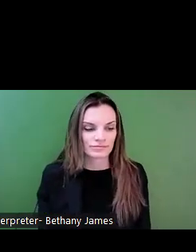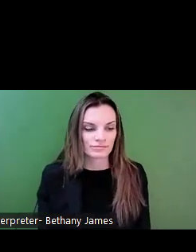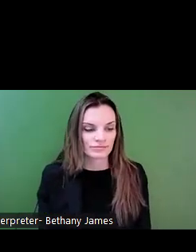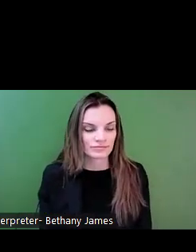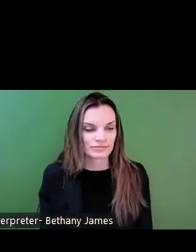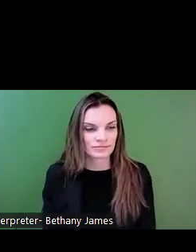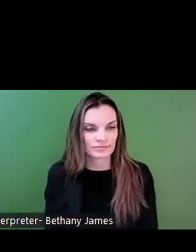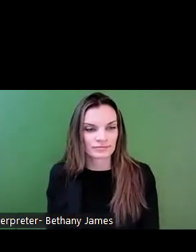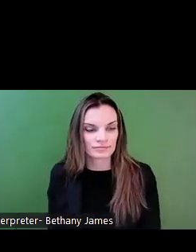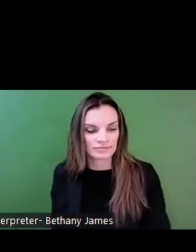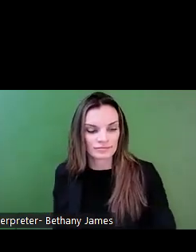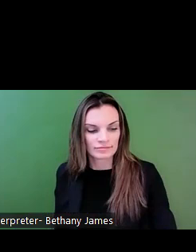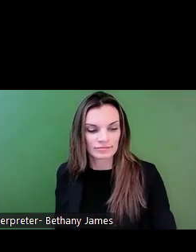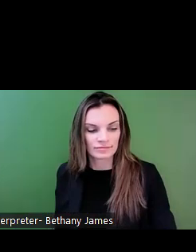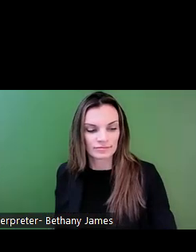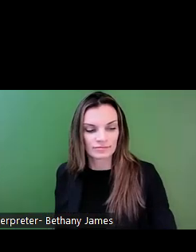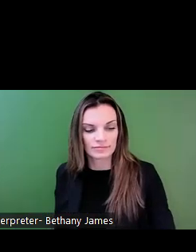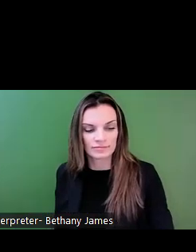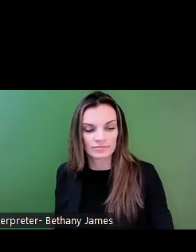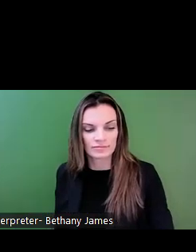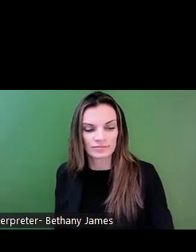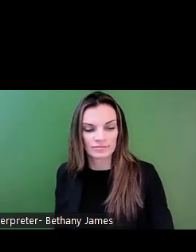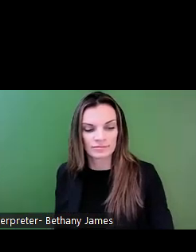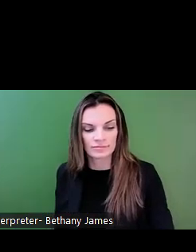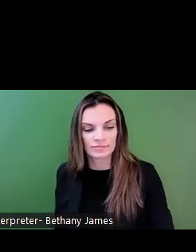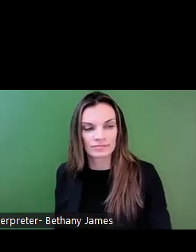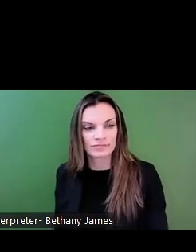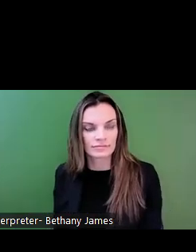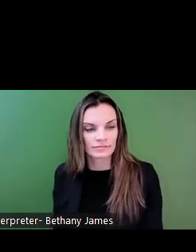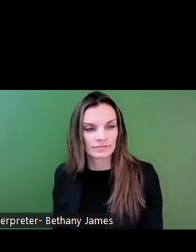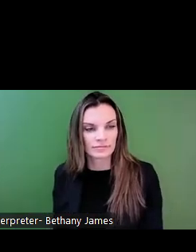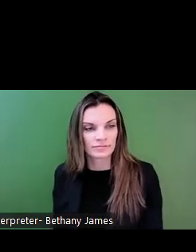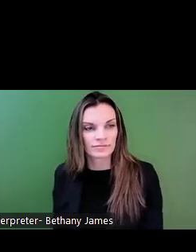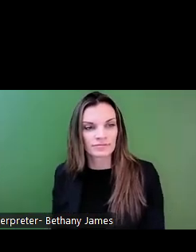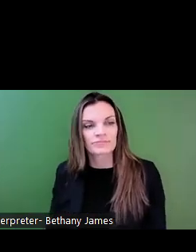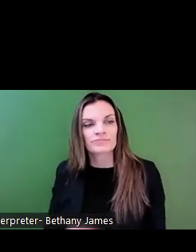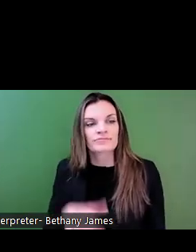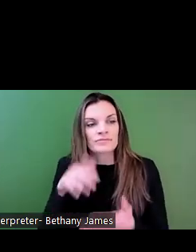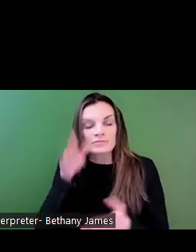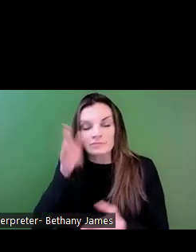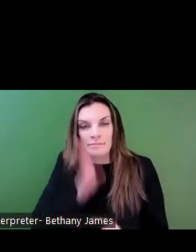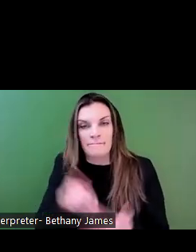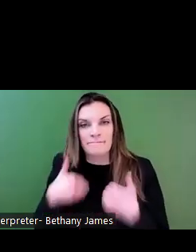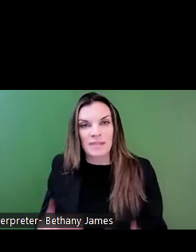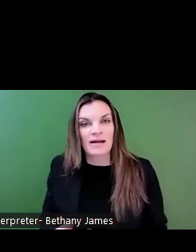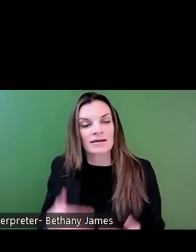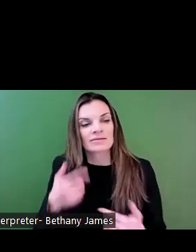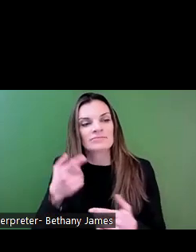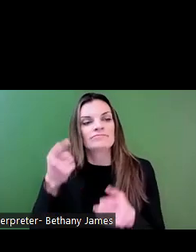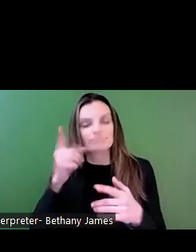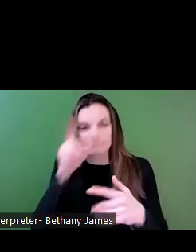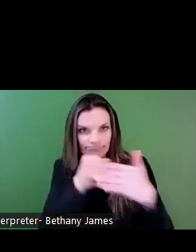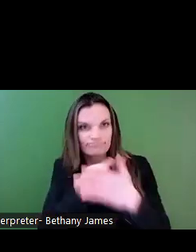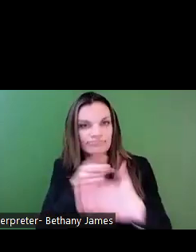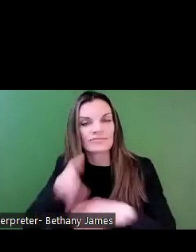So hemiparesis, which is the weakness on one side of the body, is one of many residual effects of having a stroke that limit physical or motor functioning.